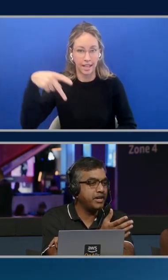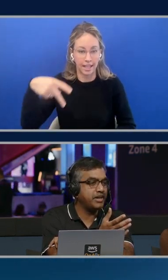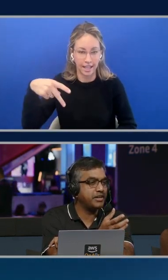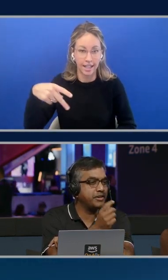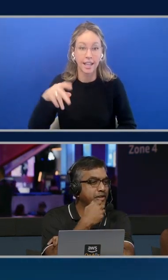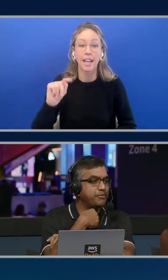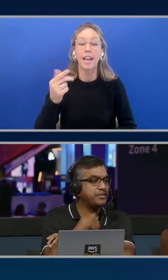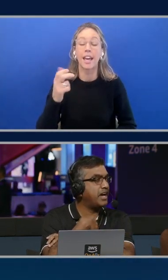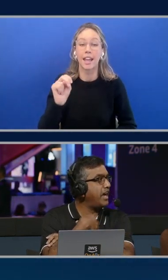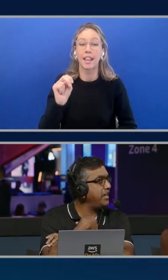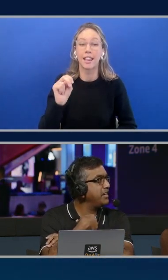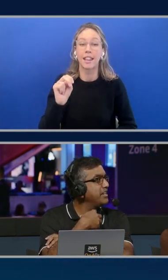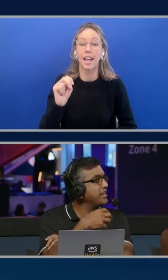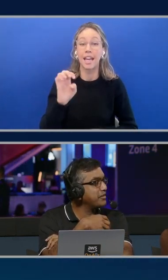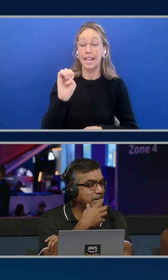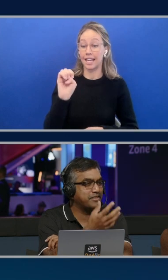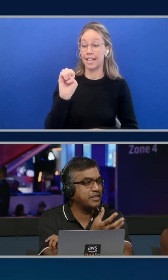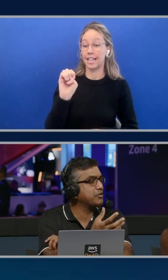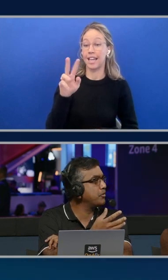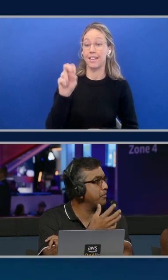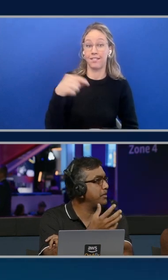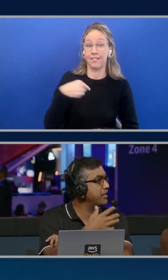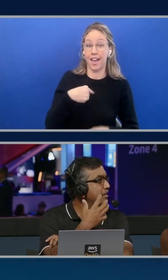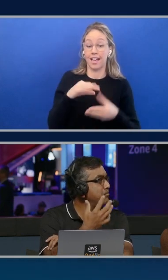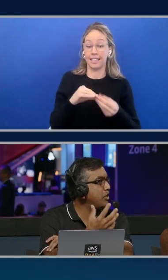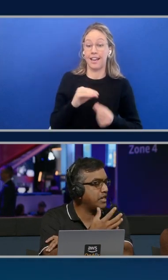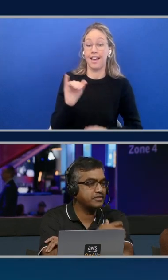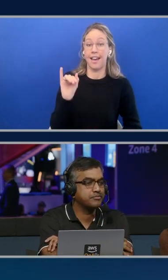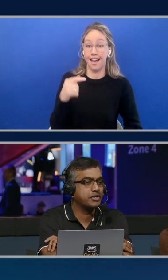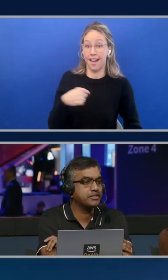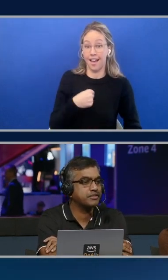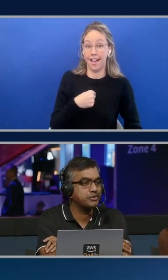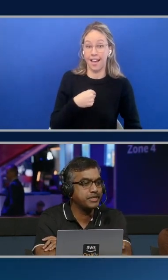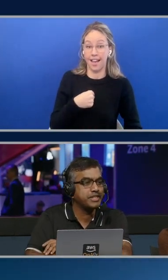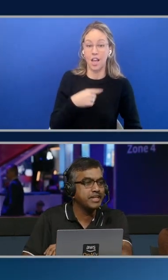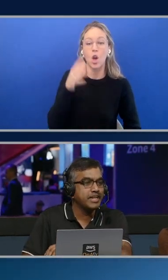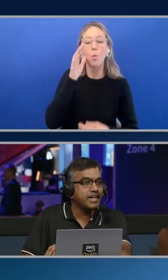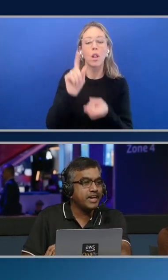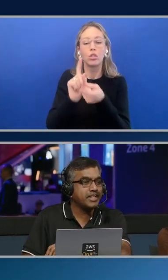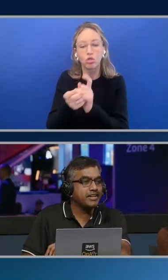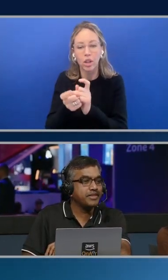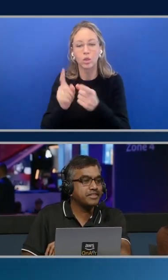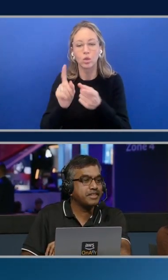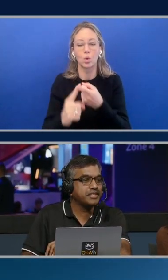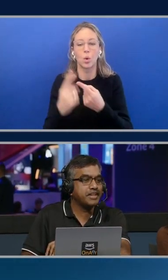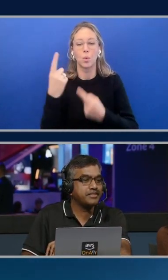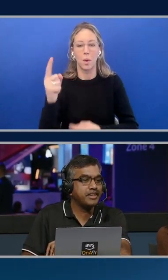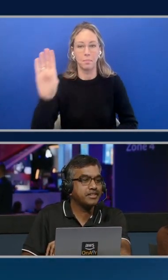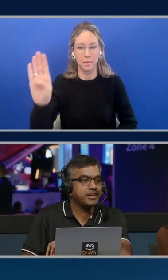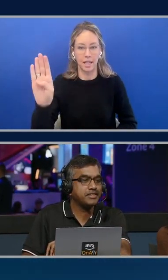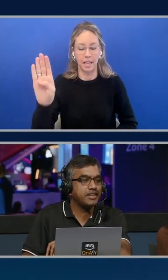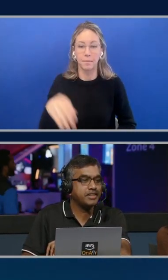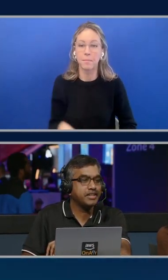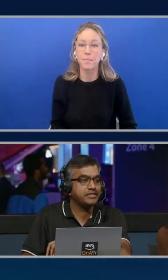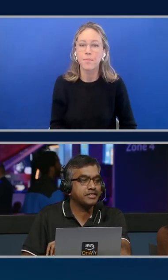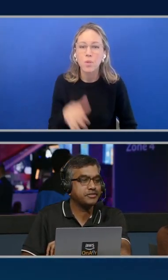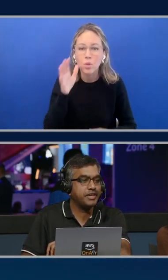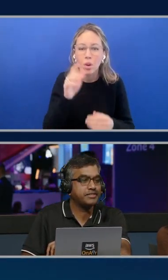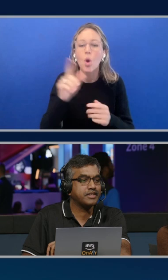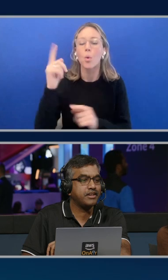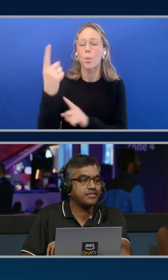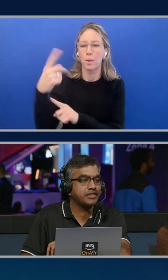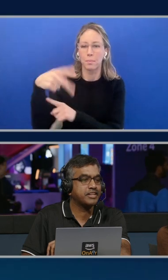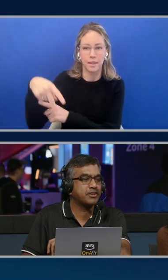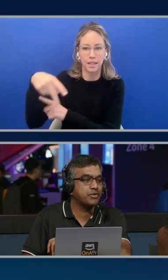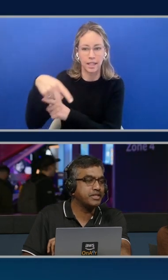my, even if you say I, it'll translate to 1P. The model has the smartness to do it. And then we are saying translate that English text to